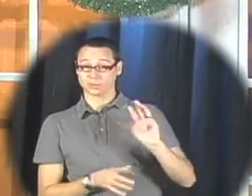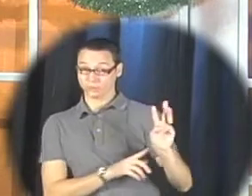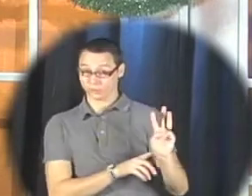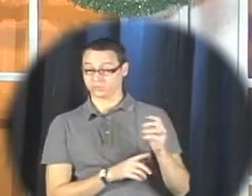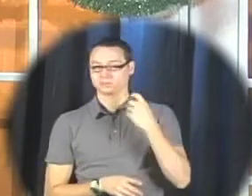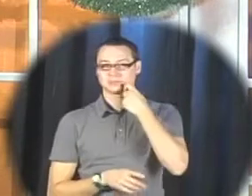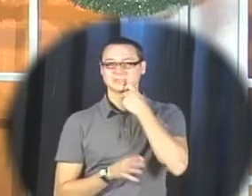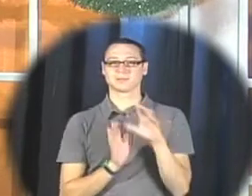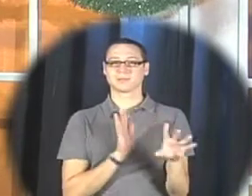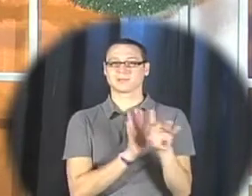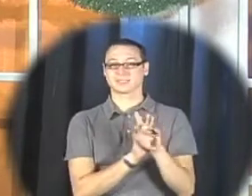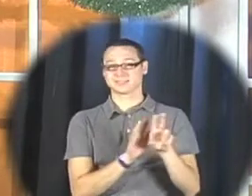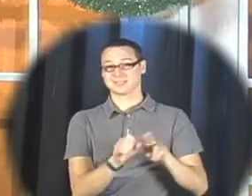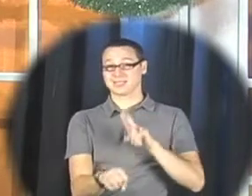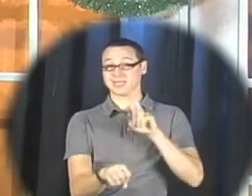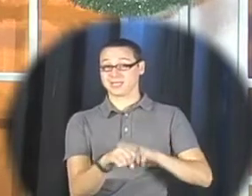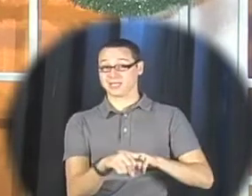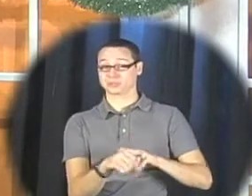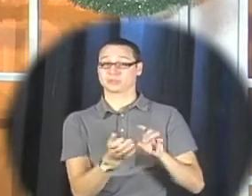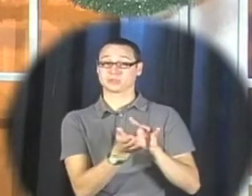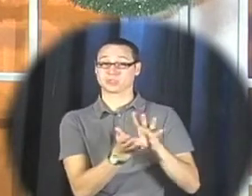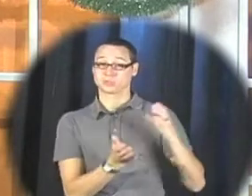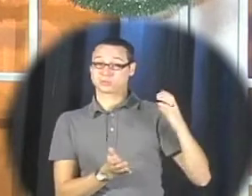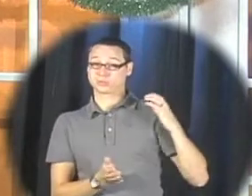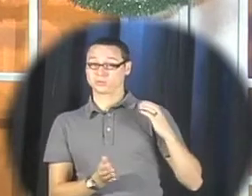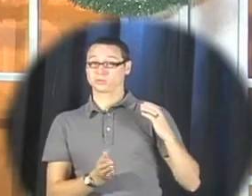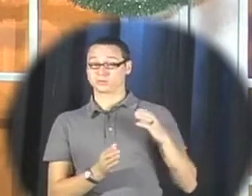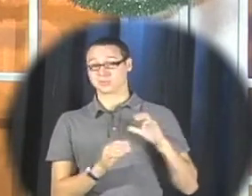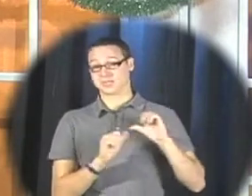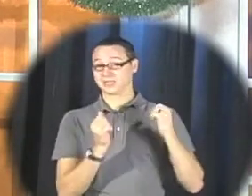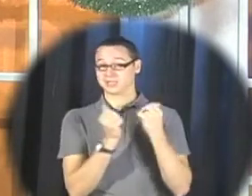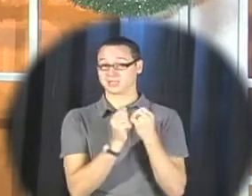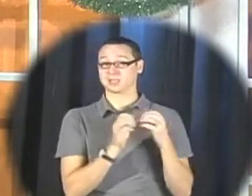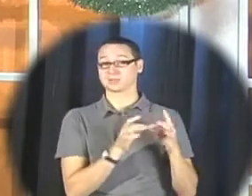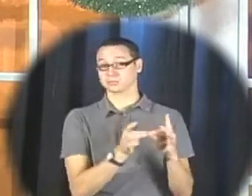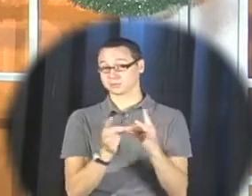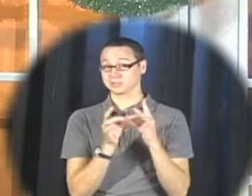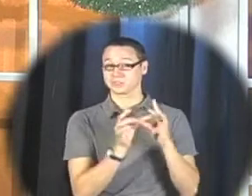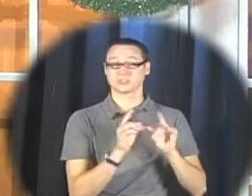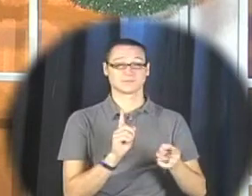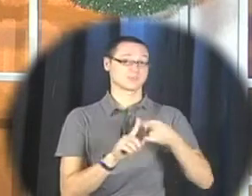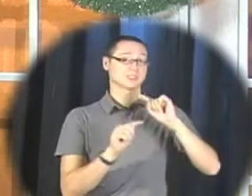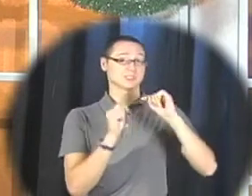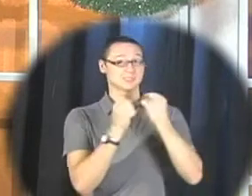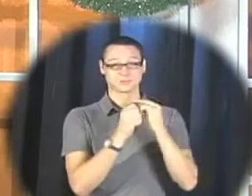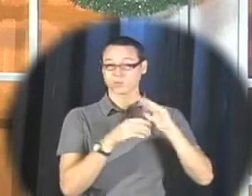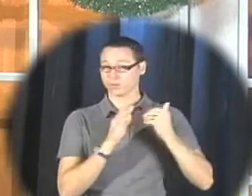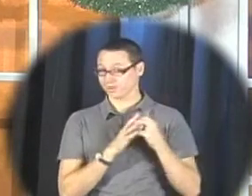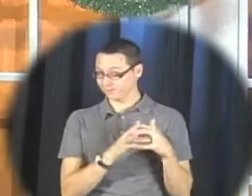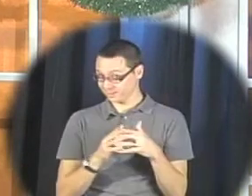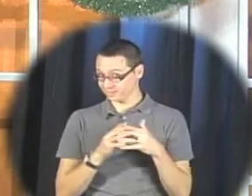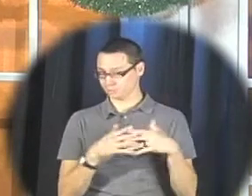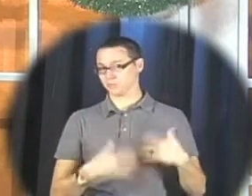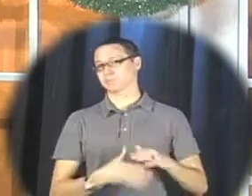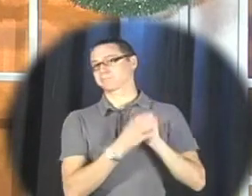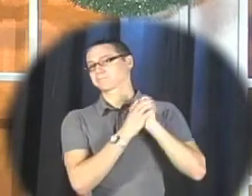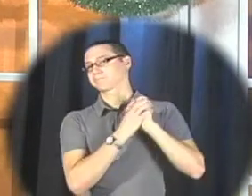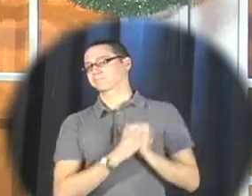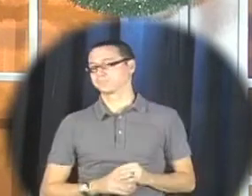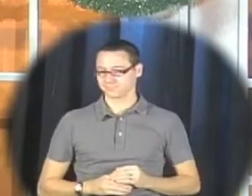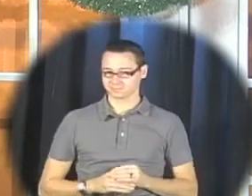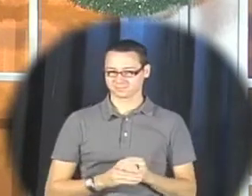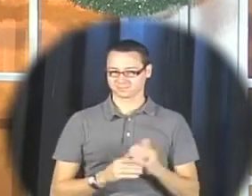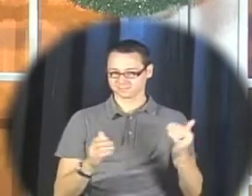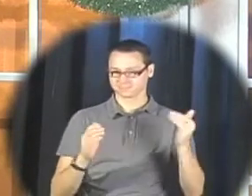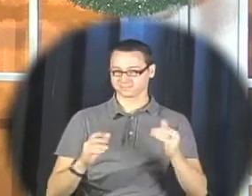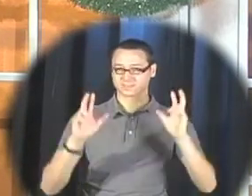was just chosen National Soccer Coach's Athletic Association first team All-American. Congratulations! In basketball